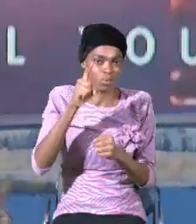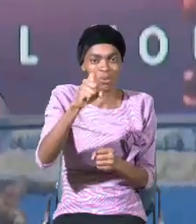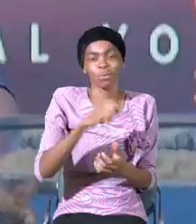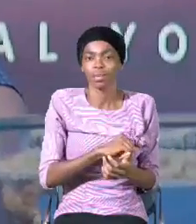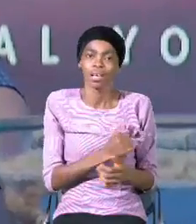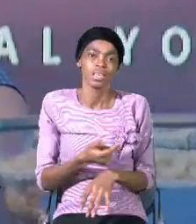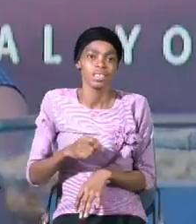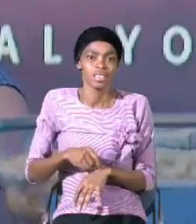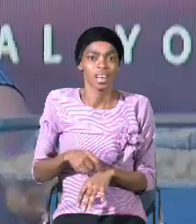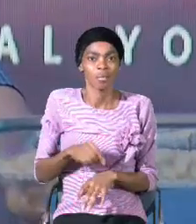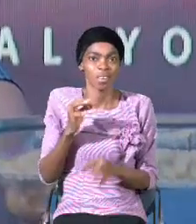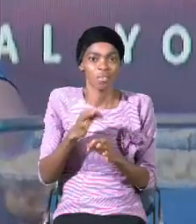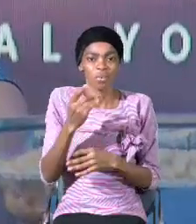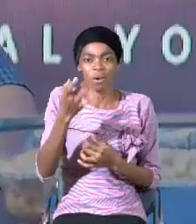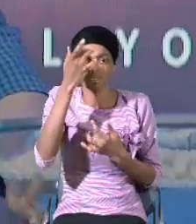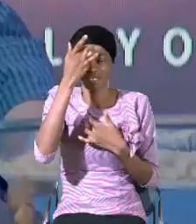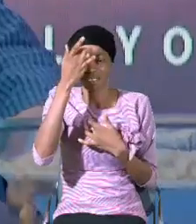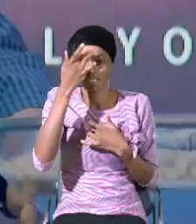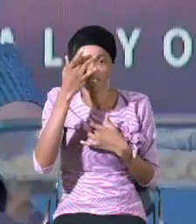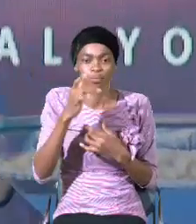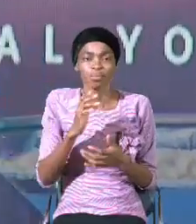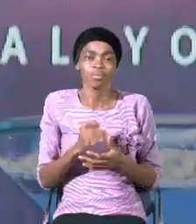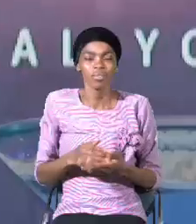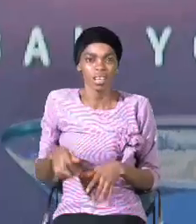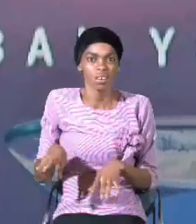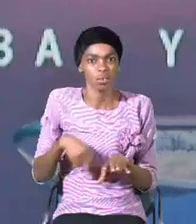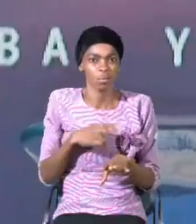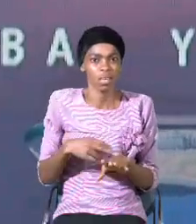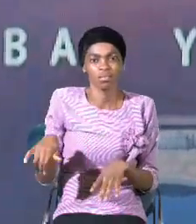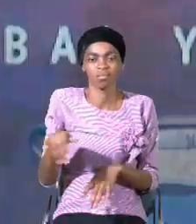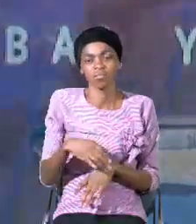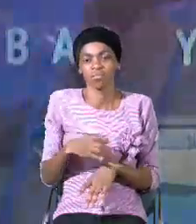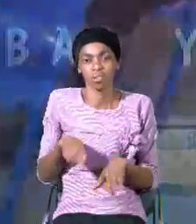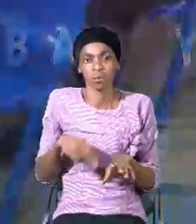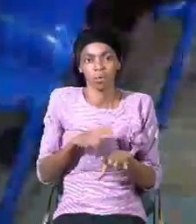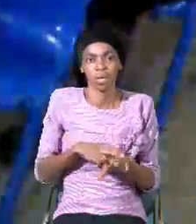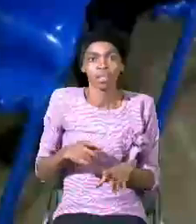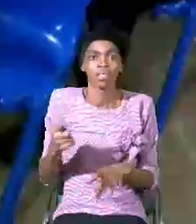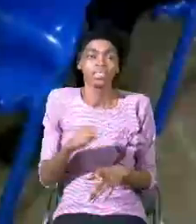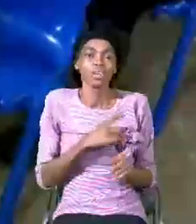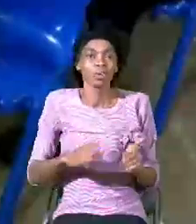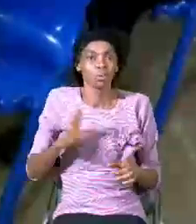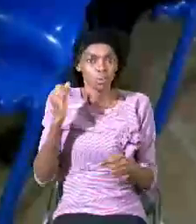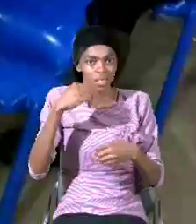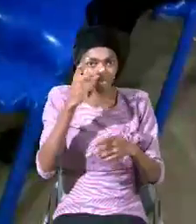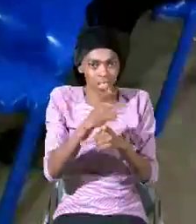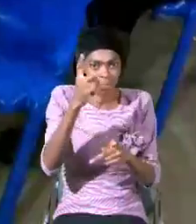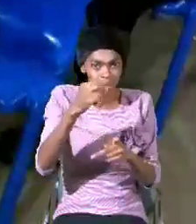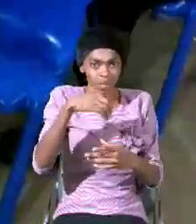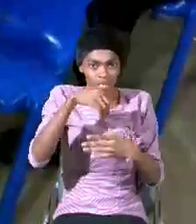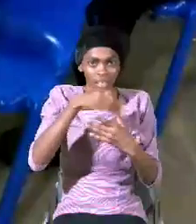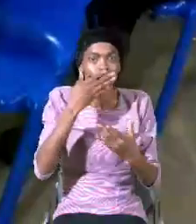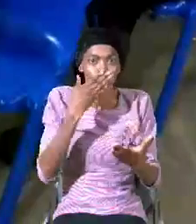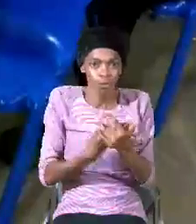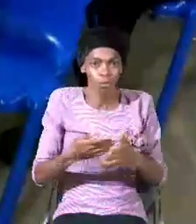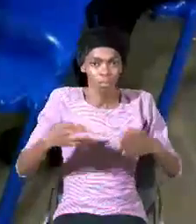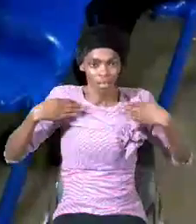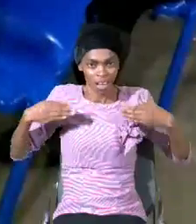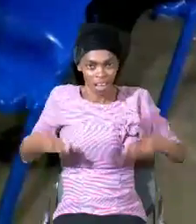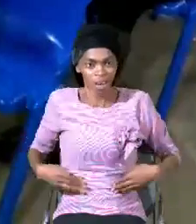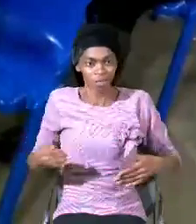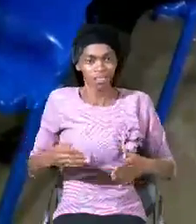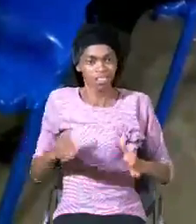Anytime if you're sick, normally the Lord will keep you in good health. I said the Lord